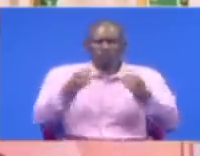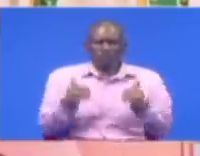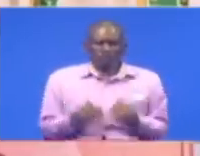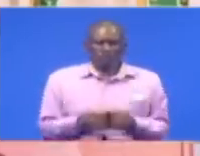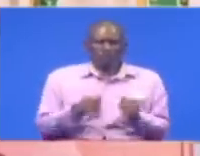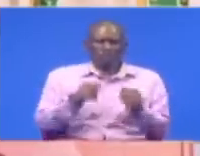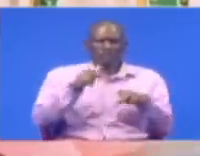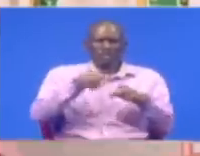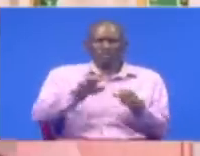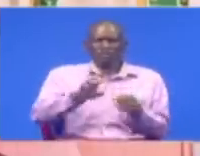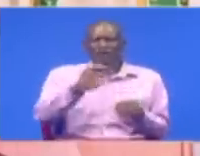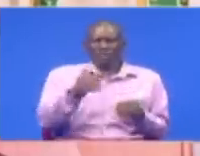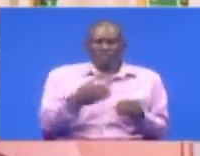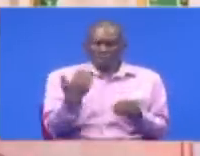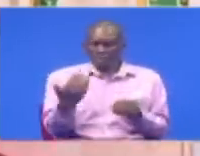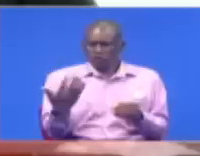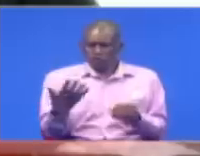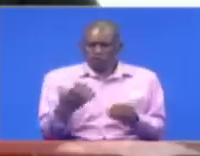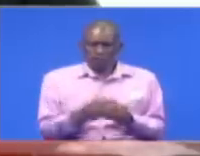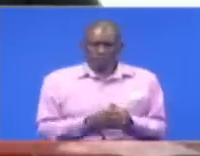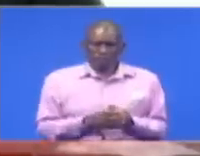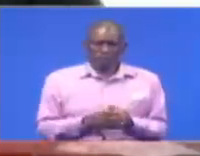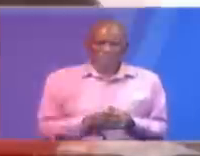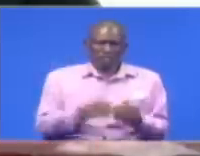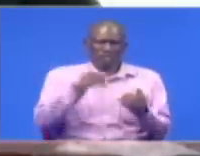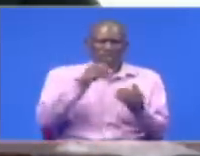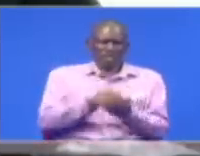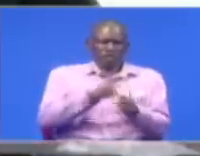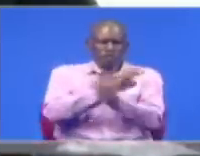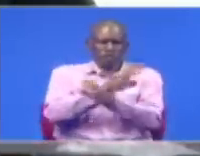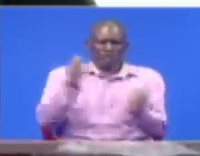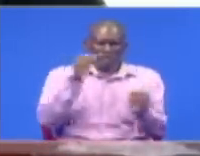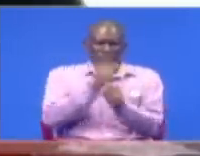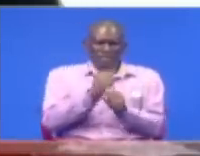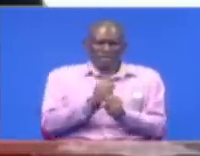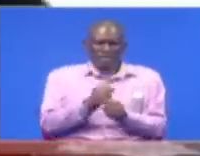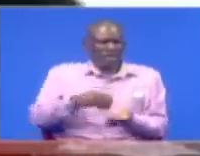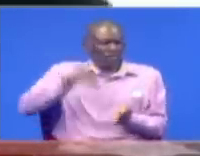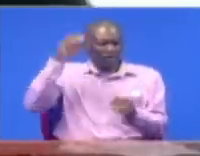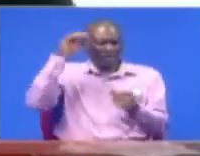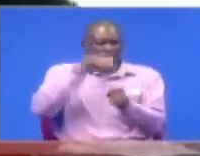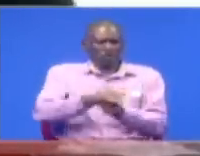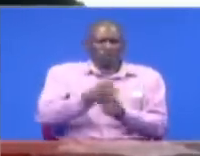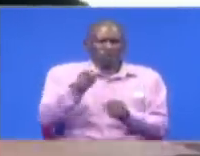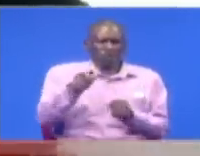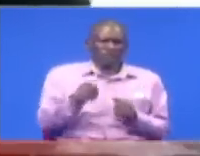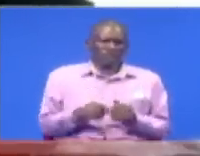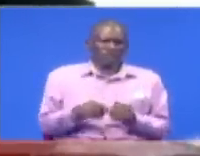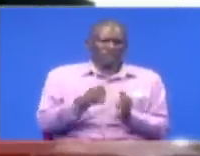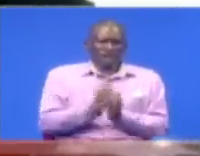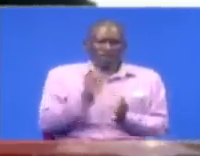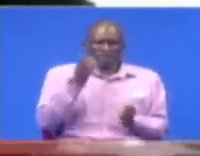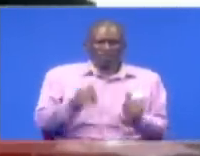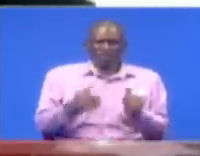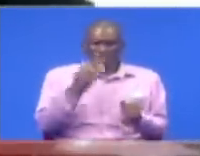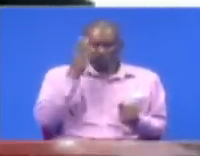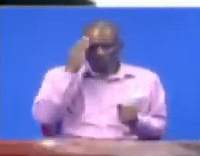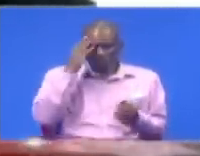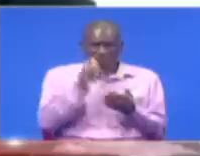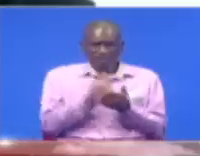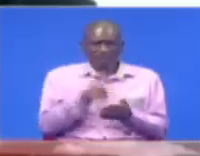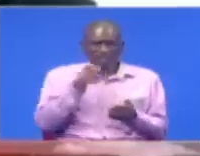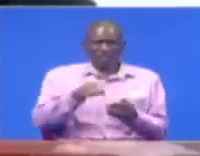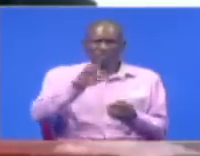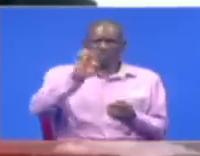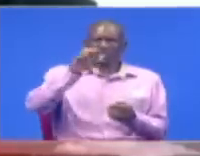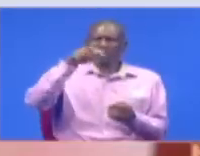other dissertation on euthanasia, again, very well done. I've learned a lot from it. And one thing I've realized, it was an